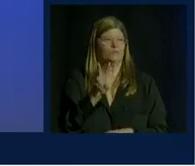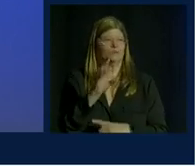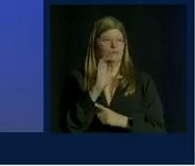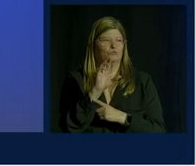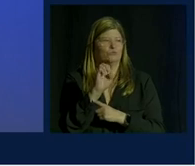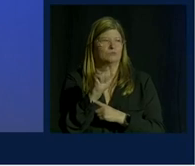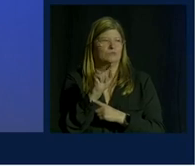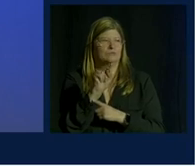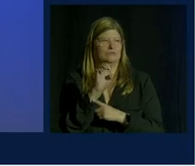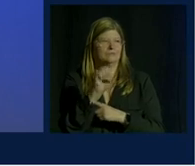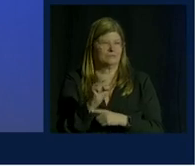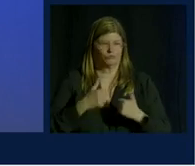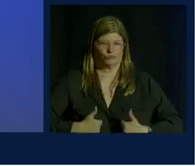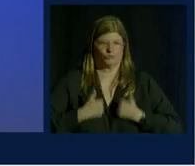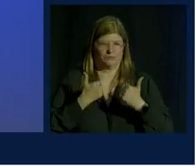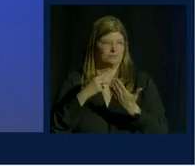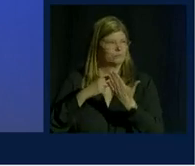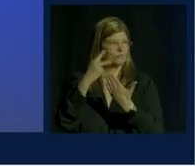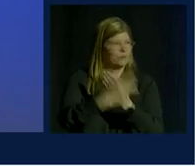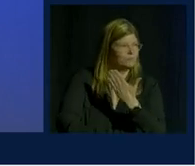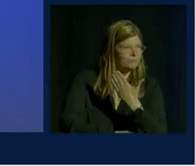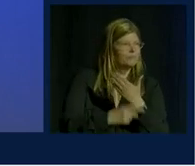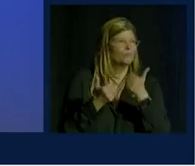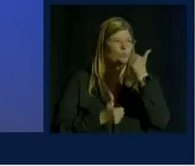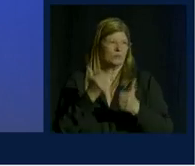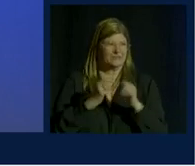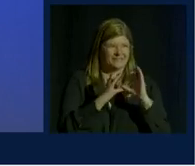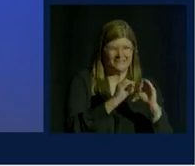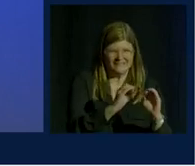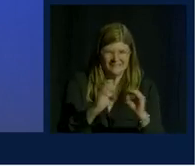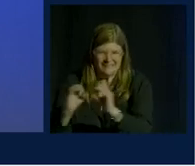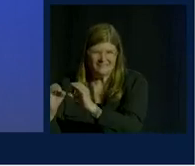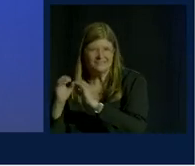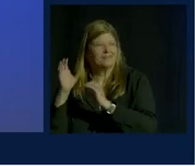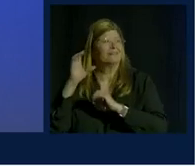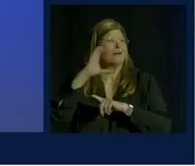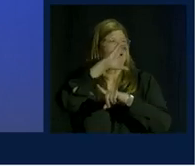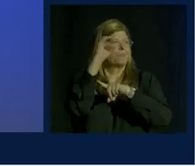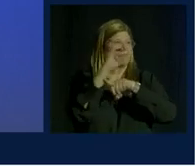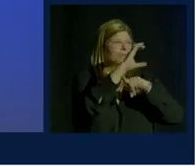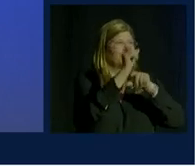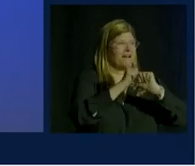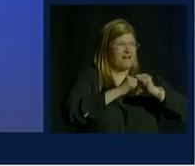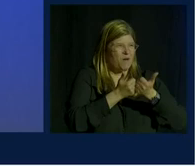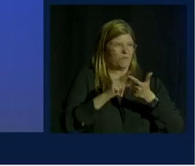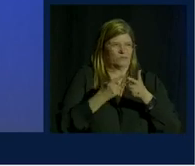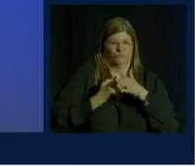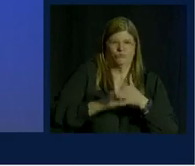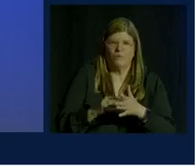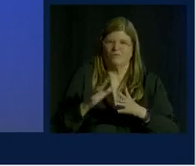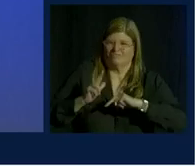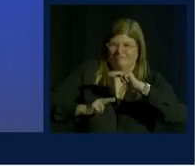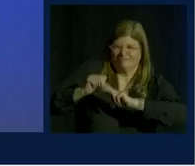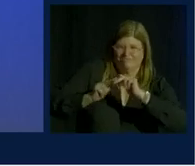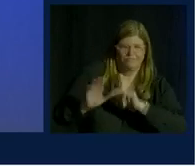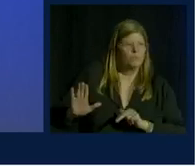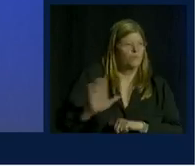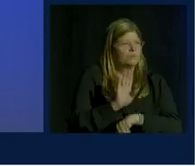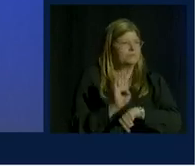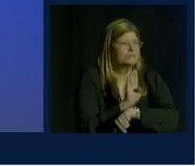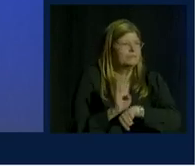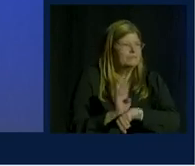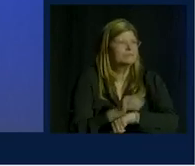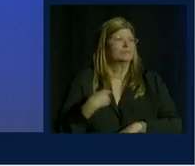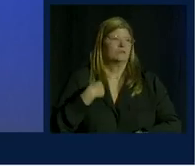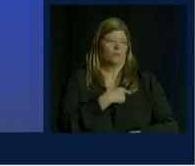the 202 Creates residency program, which teaches our creative entrepreneurs how to start